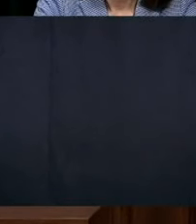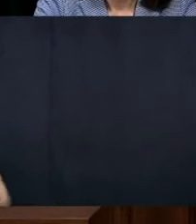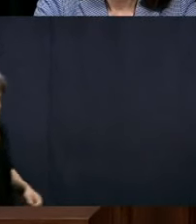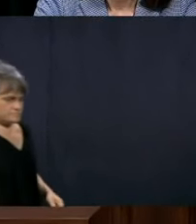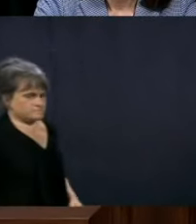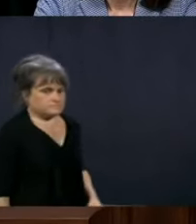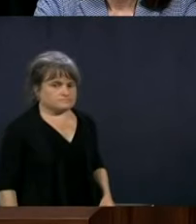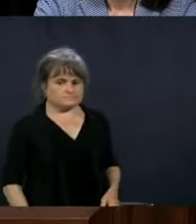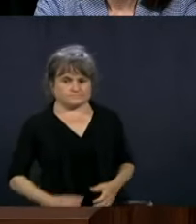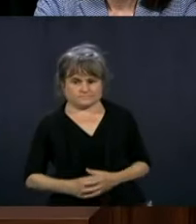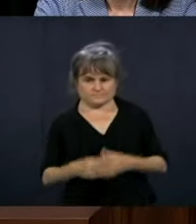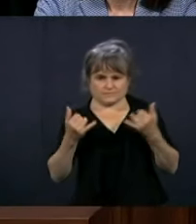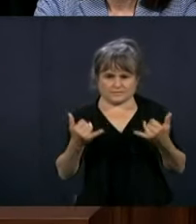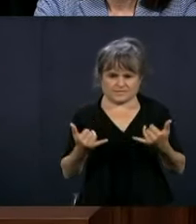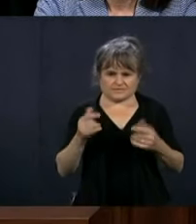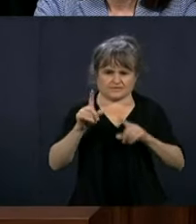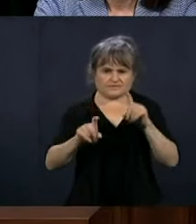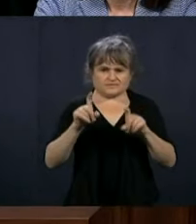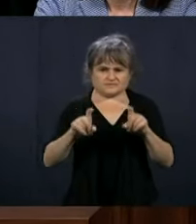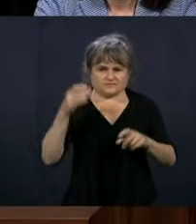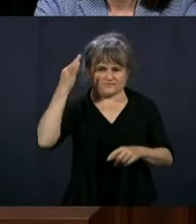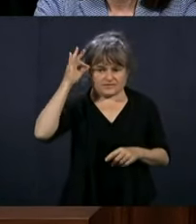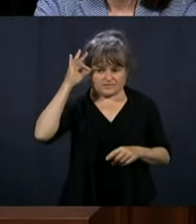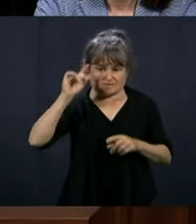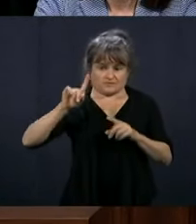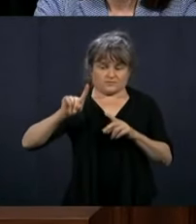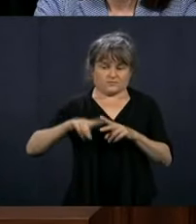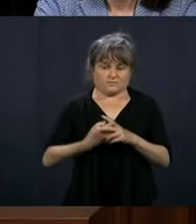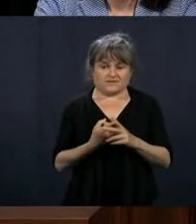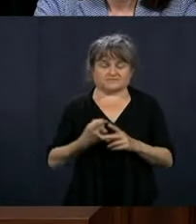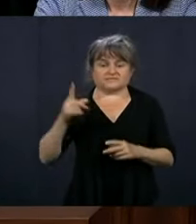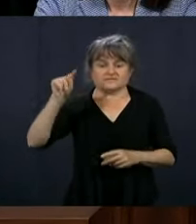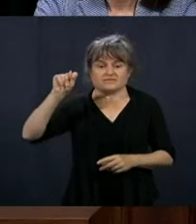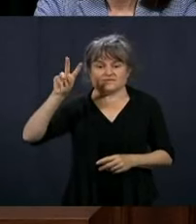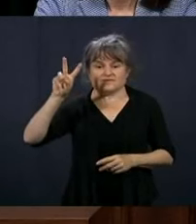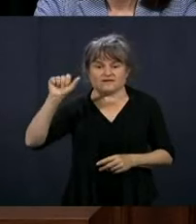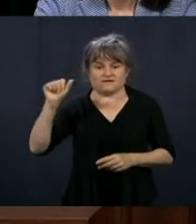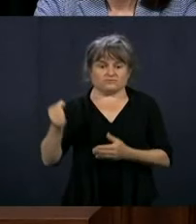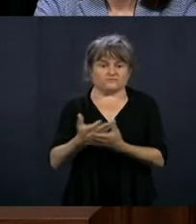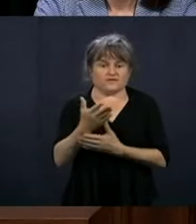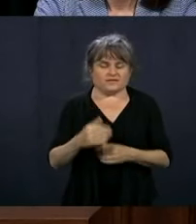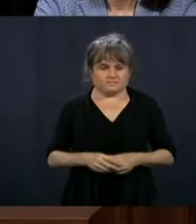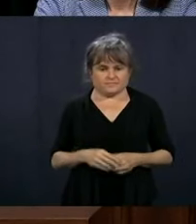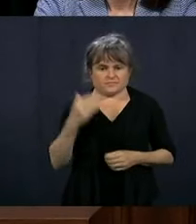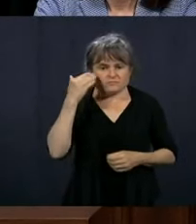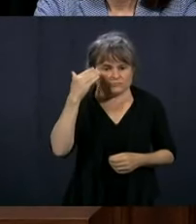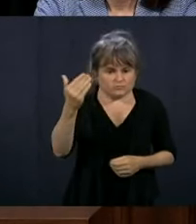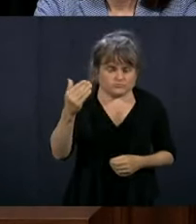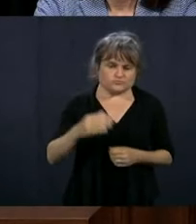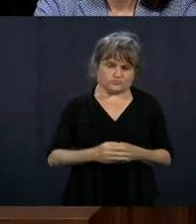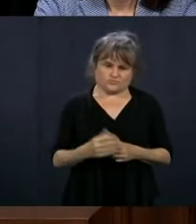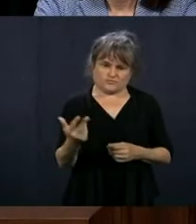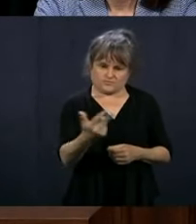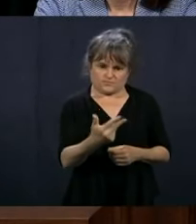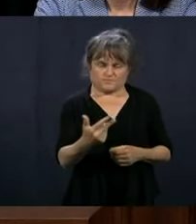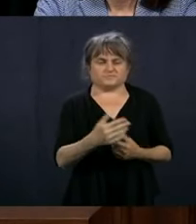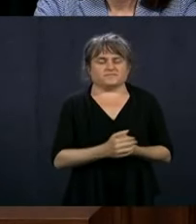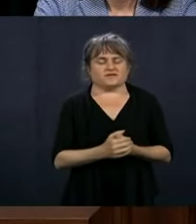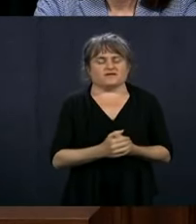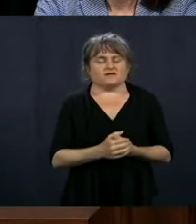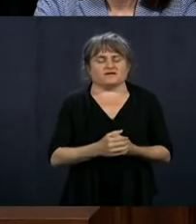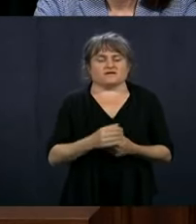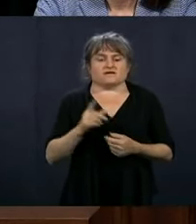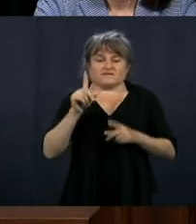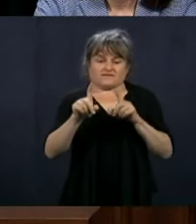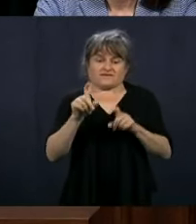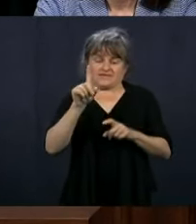Premier. We will now be starting with the French question period. Monsieur le Premier ministre, Madame McCann, Dr. Arruda, une question en deux